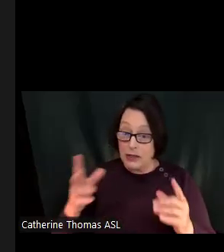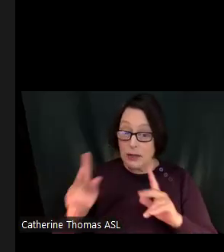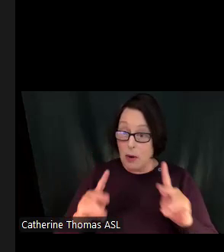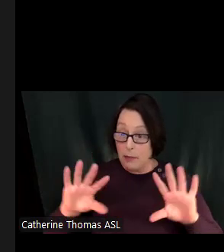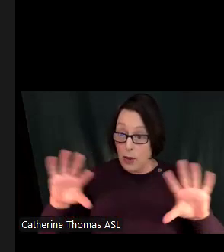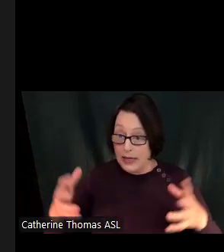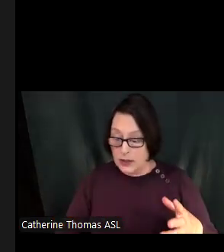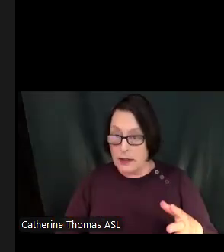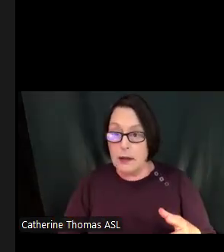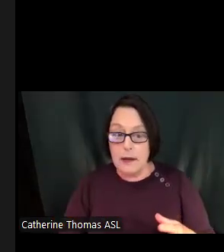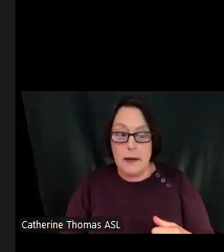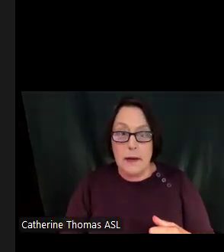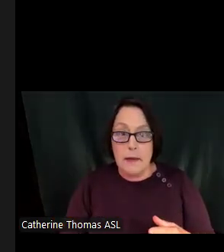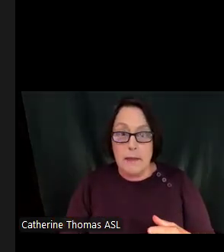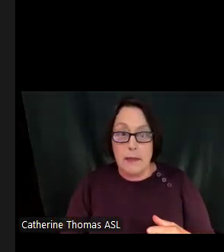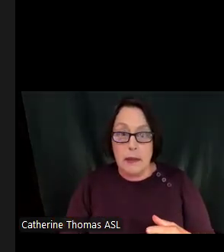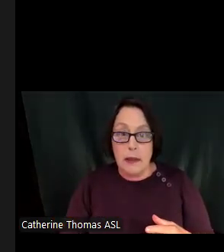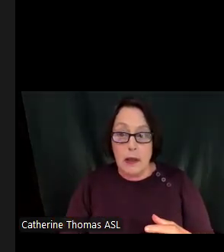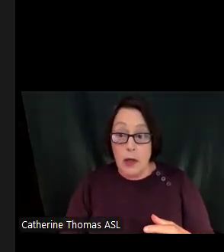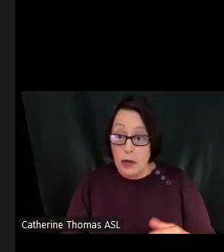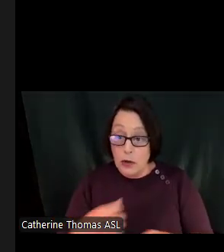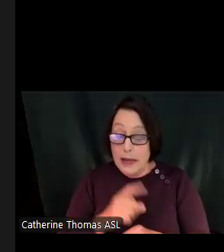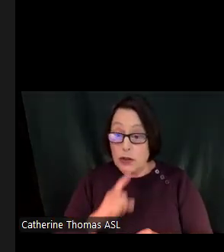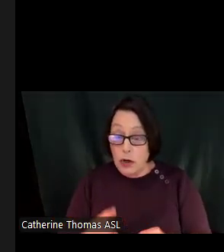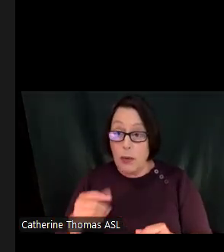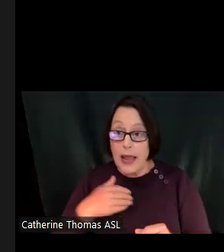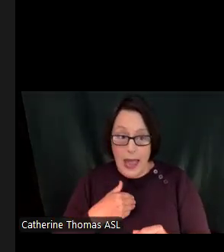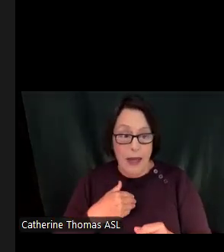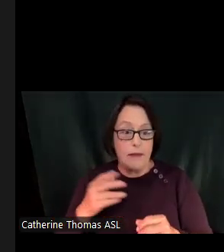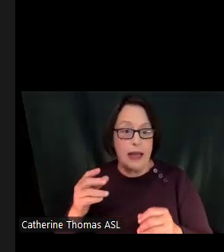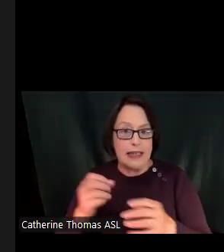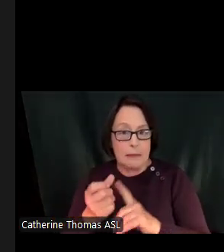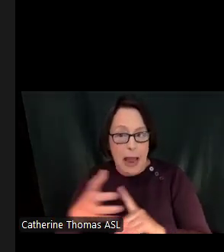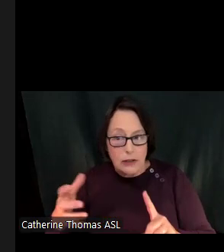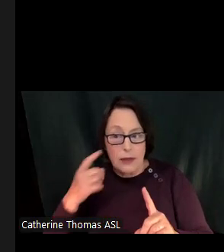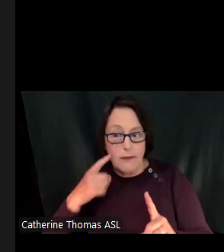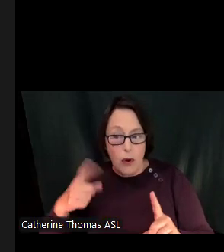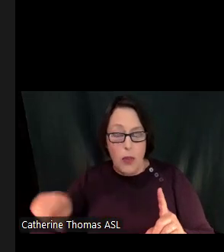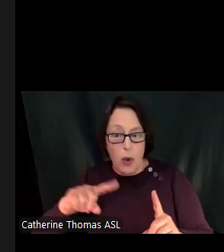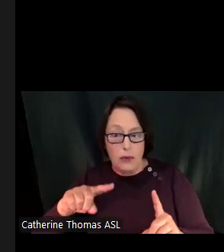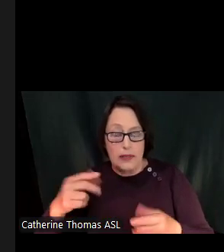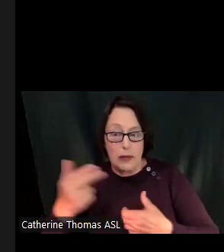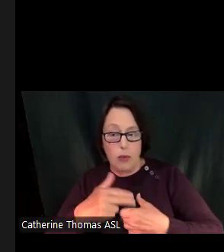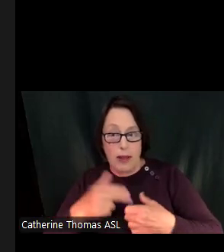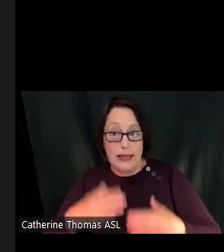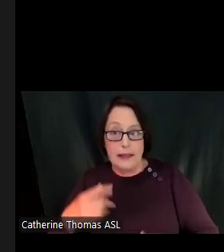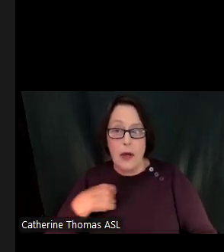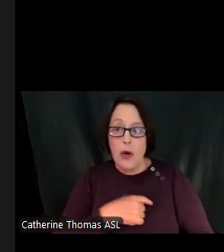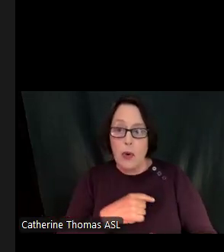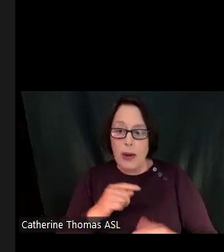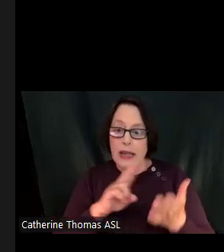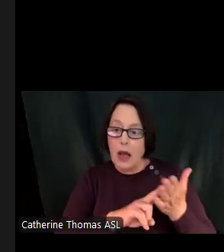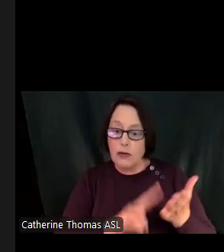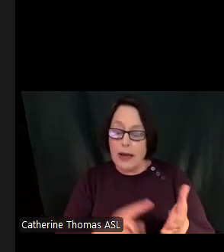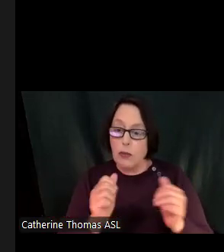to ensure accessibility for Apple Health expansion enrollees, we have contracted with the health plans